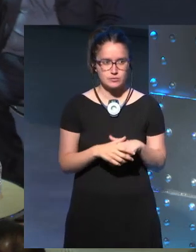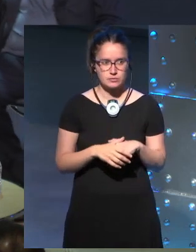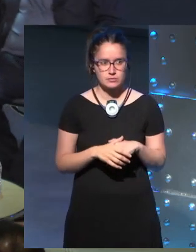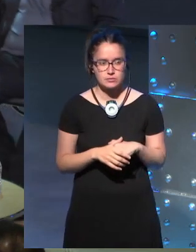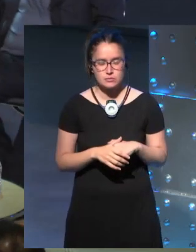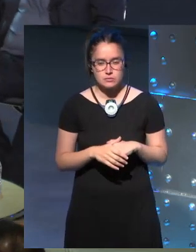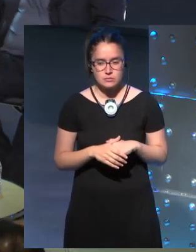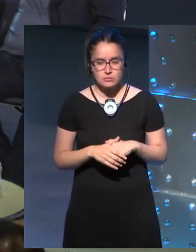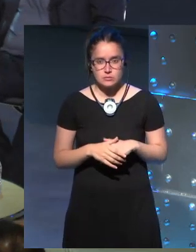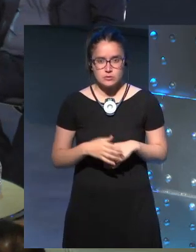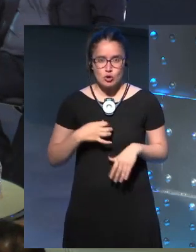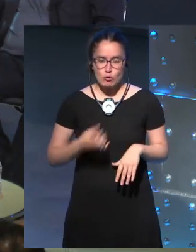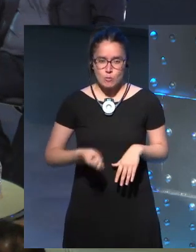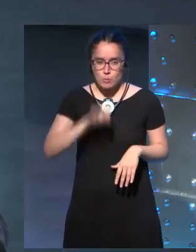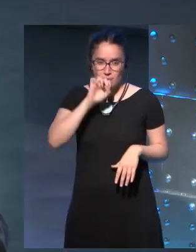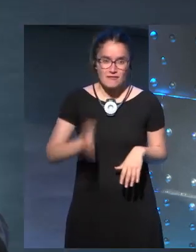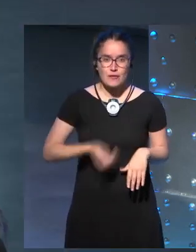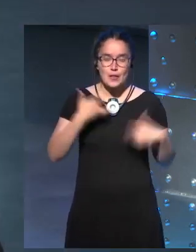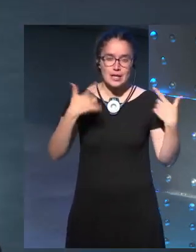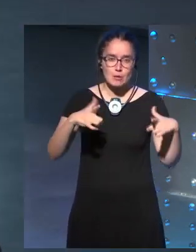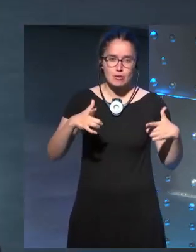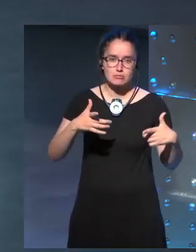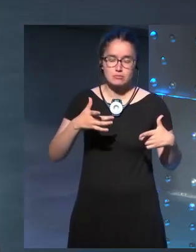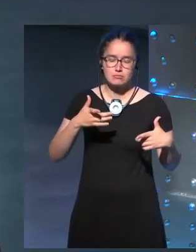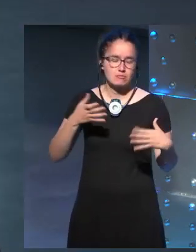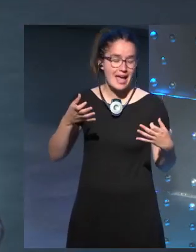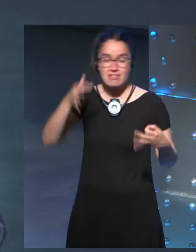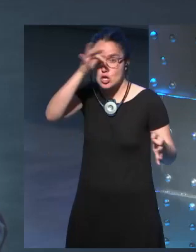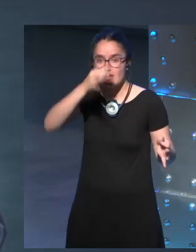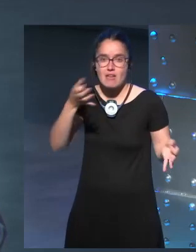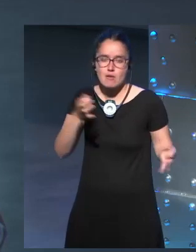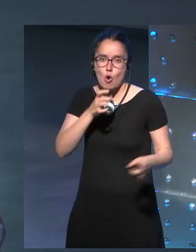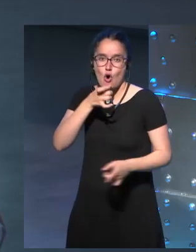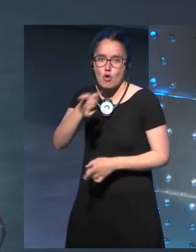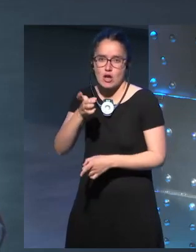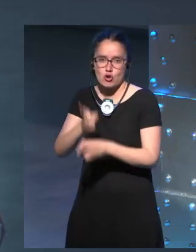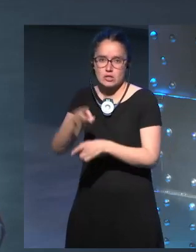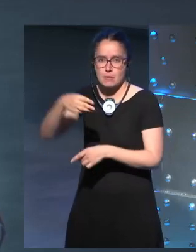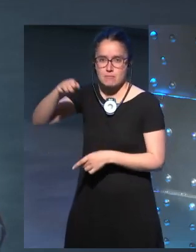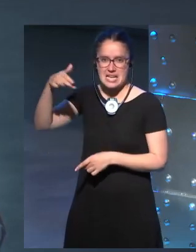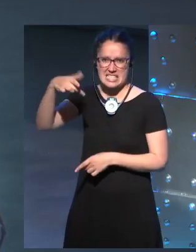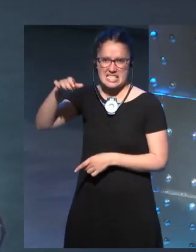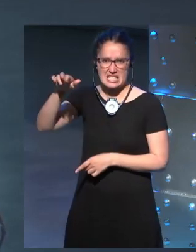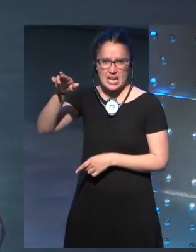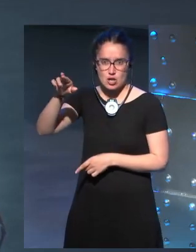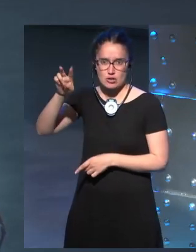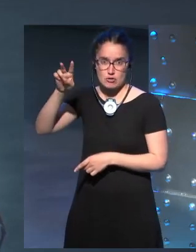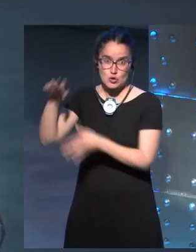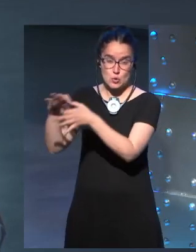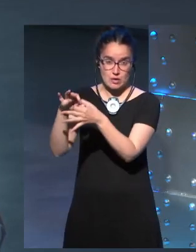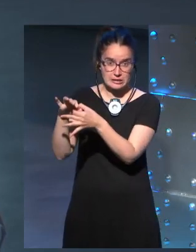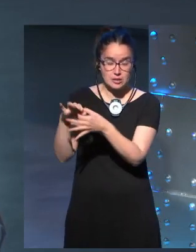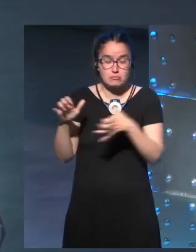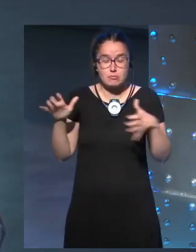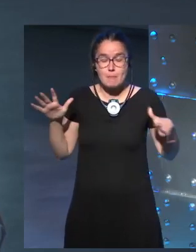As a Liverpool fan, I'm meant to hate Manchester United. Yeah. You know? But